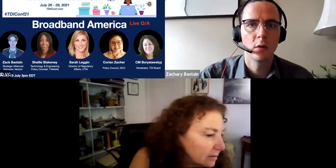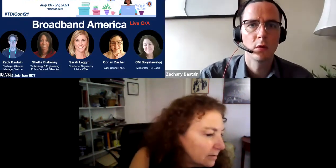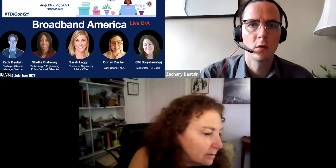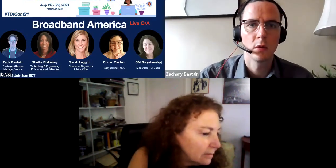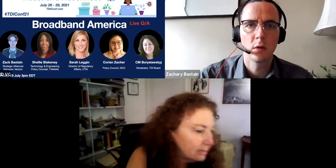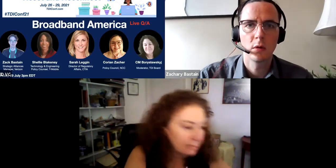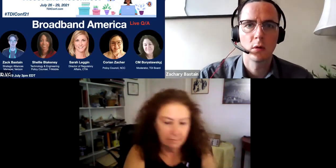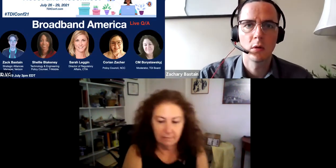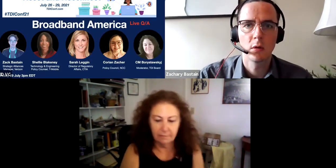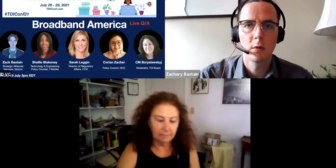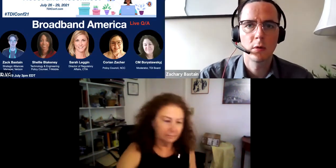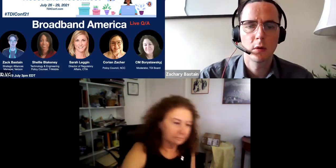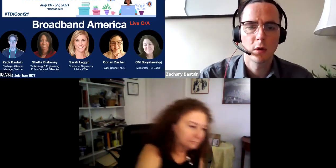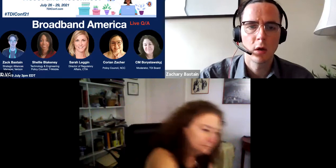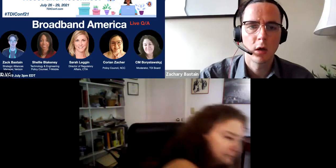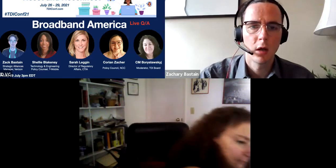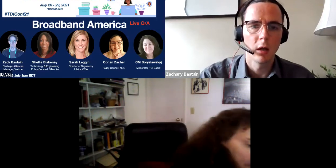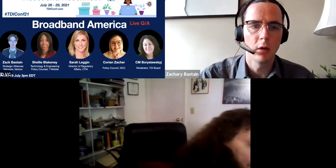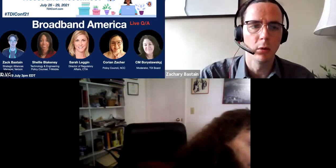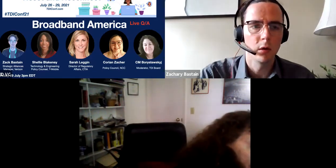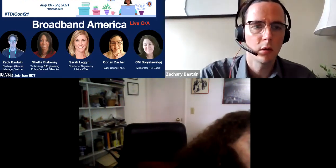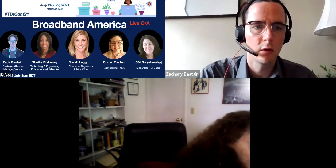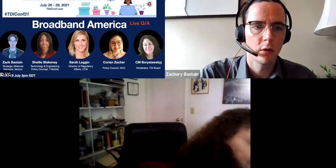Hello. Hi, Zachary.